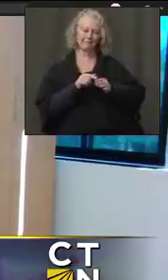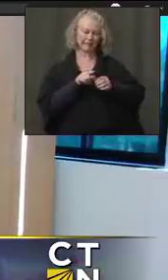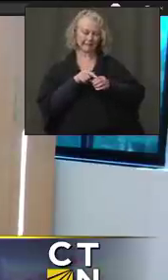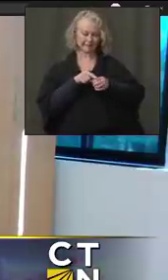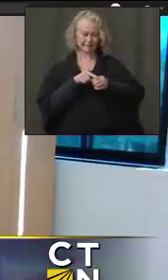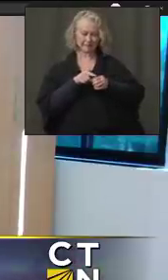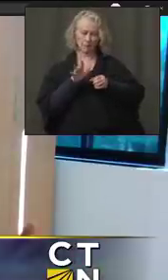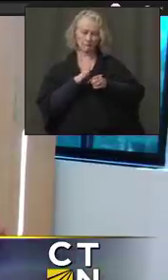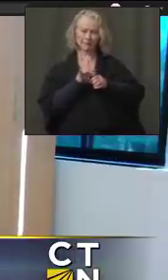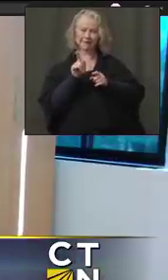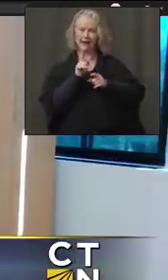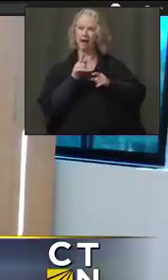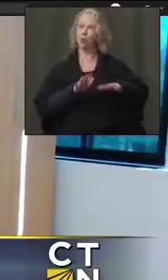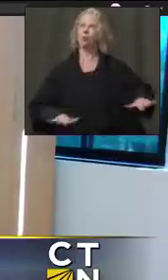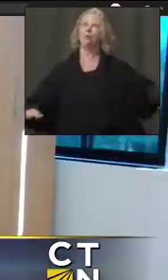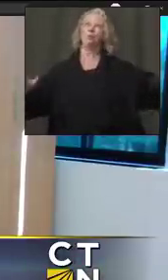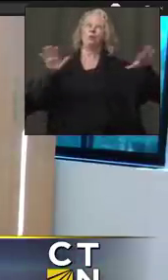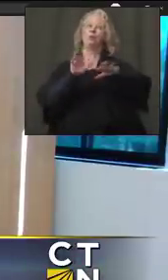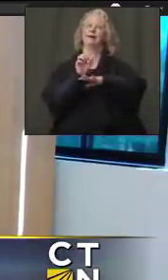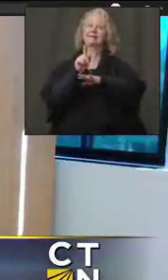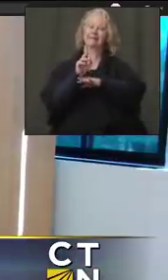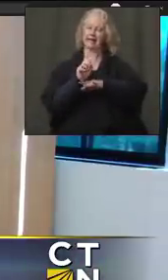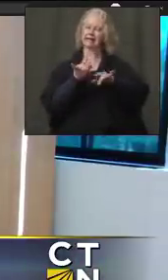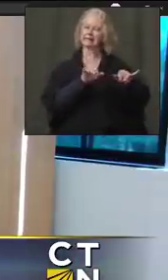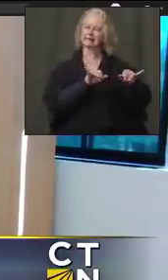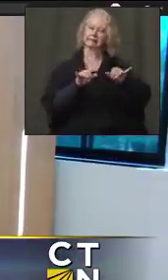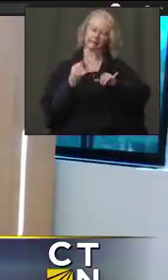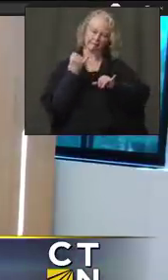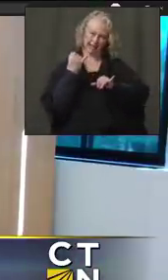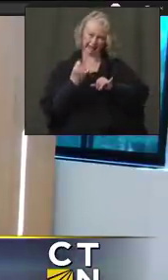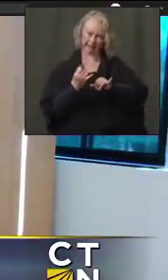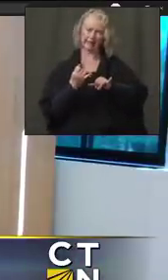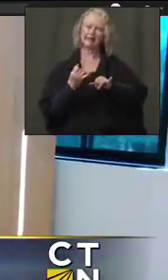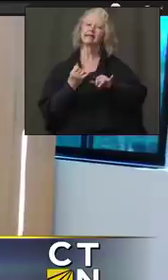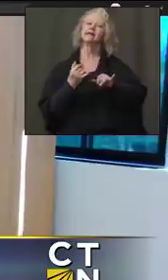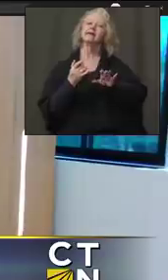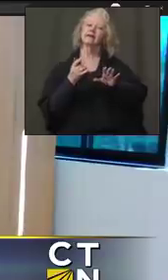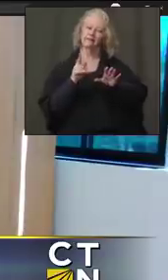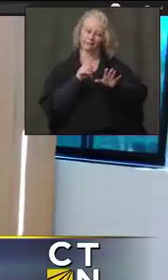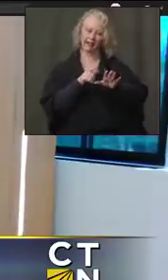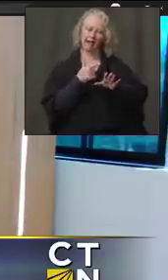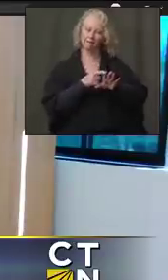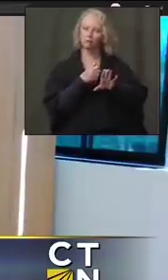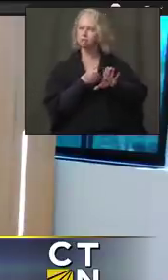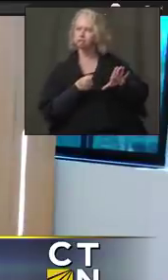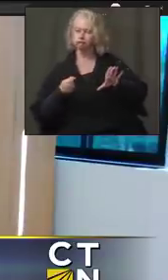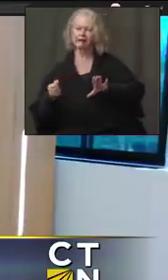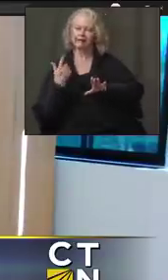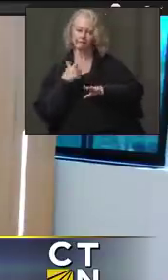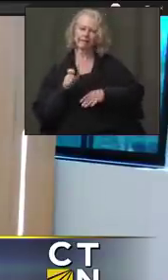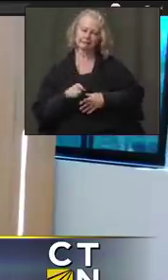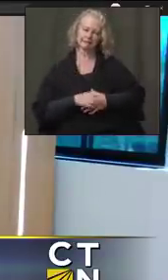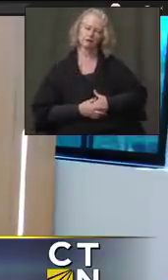state. So we're just going to have to do that in a college environment regularly.